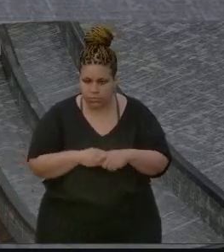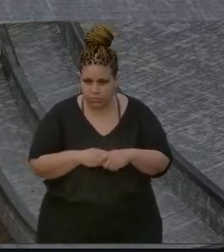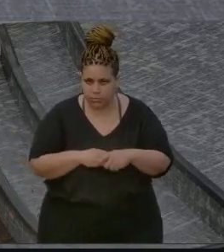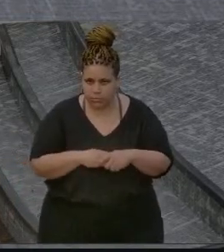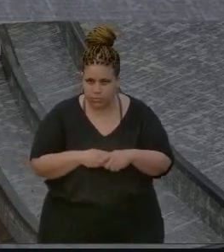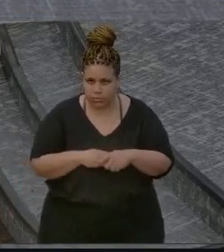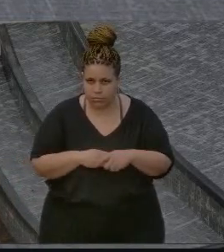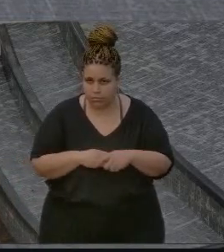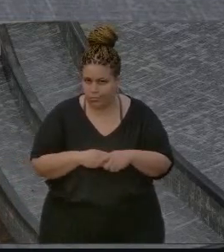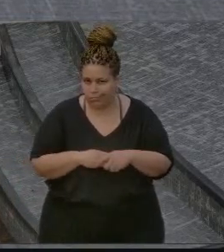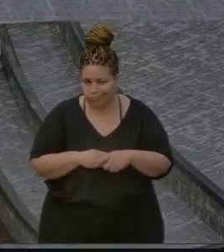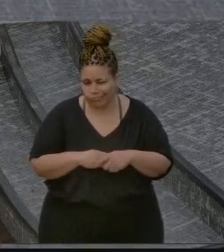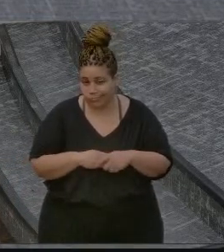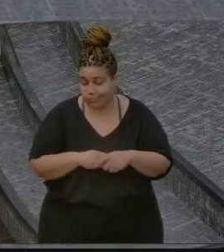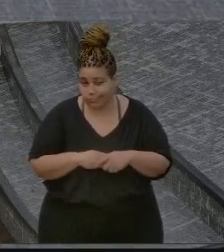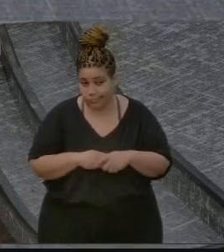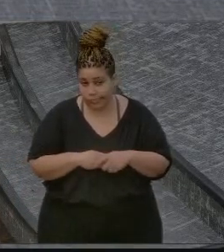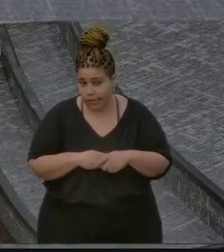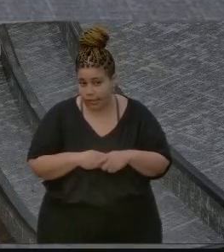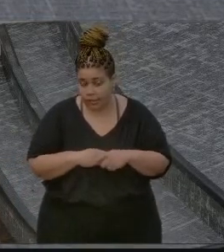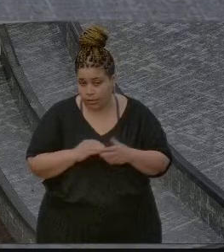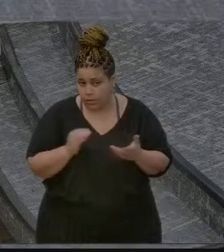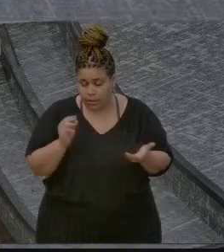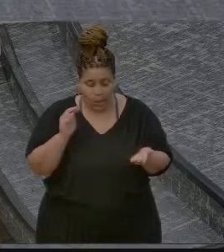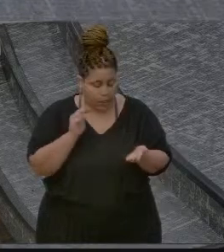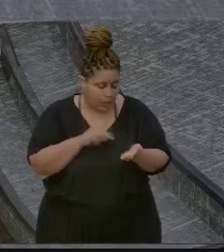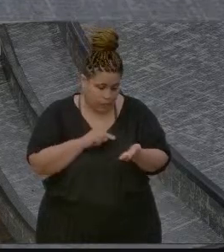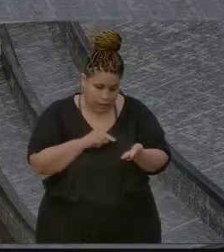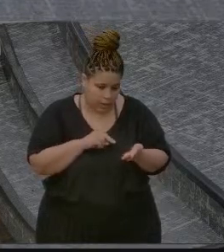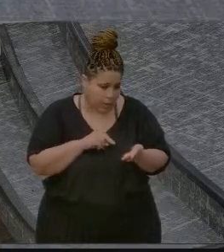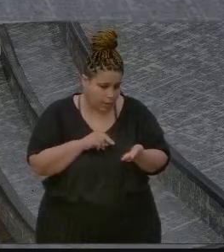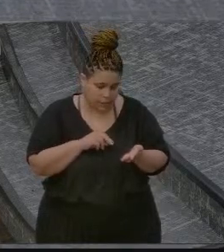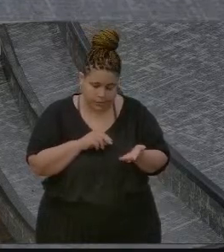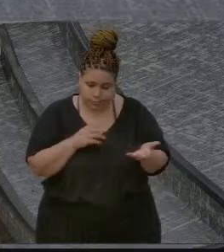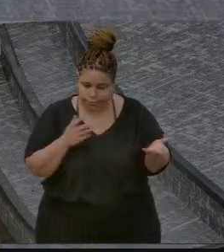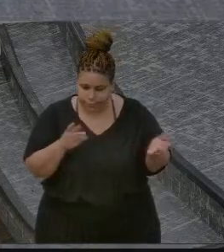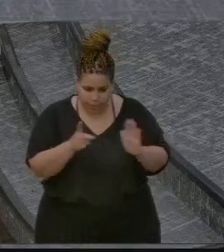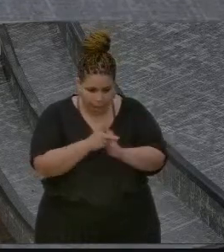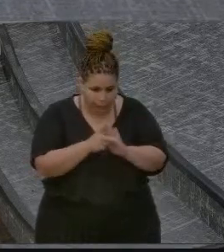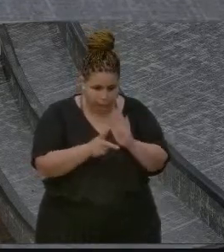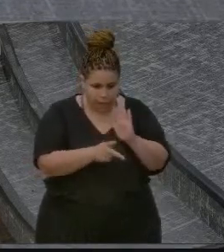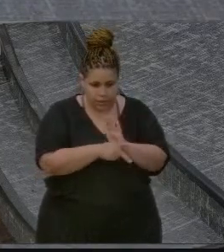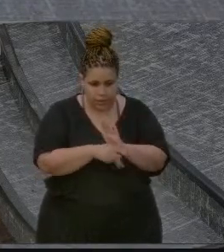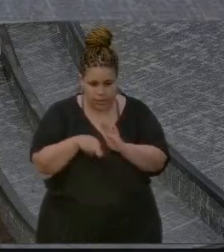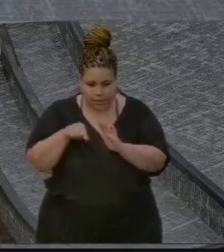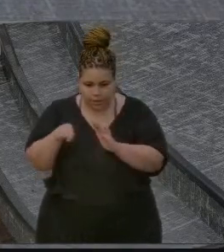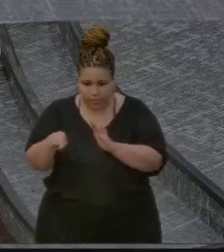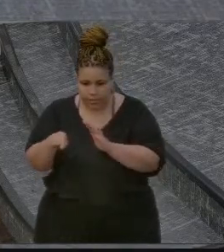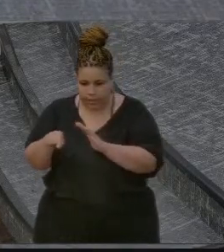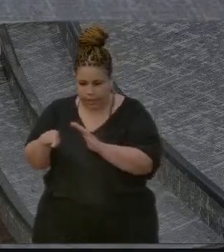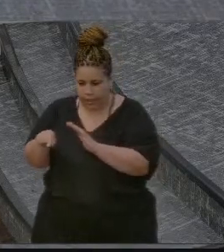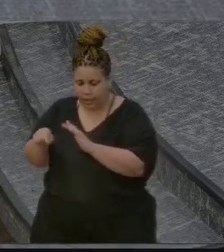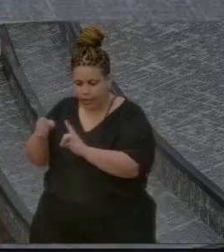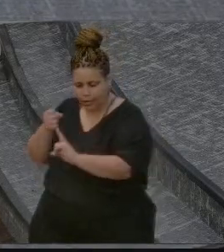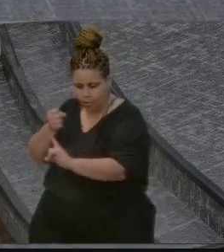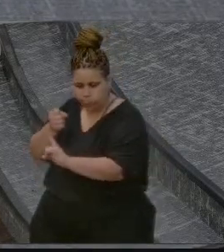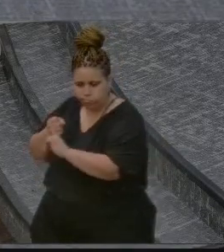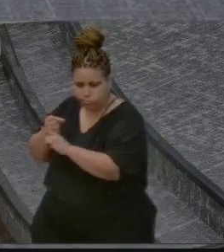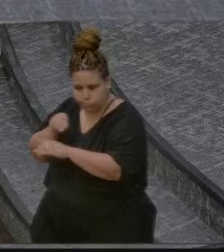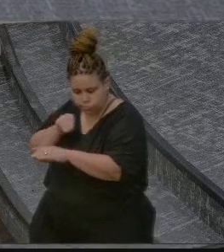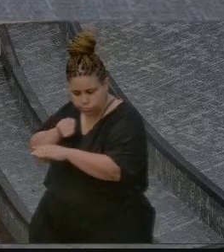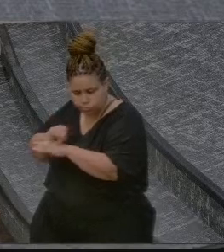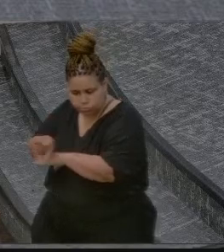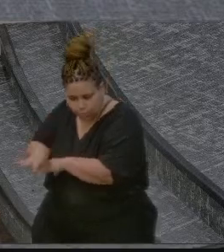whether those policies sort of shape the culture and climate that we want to have. I know